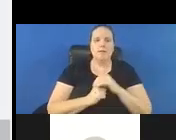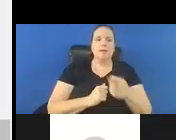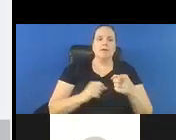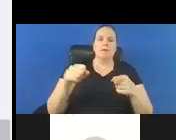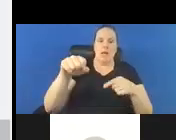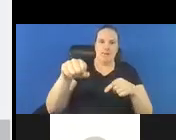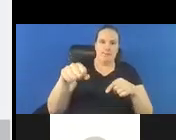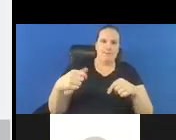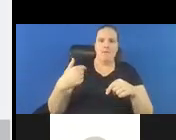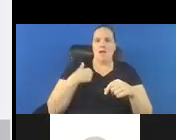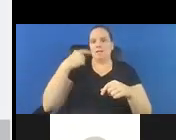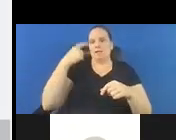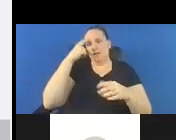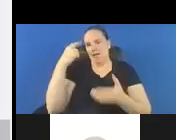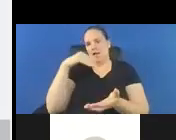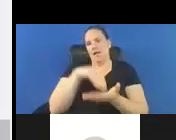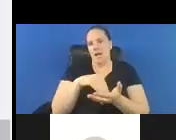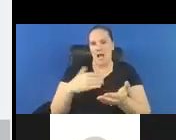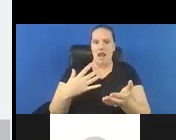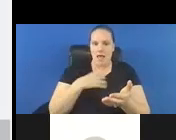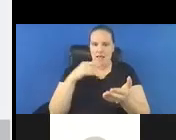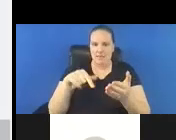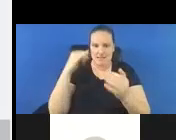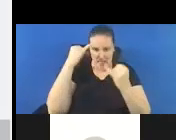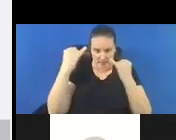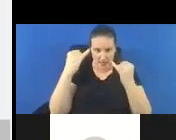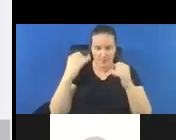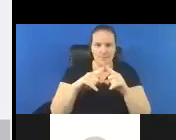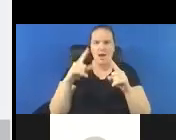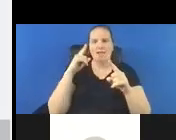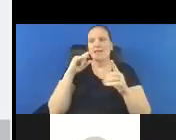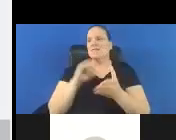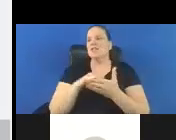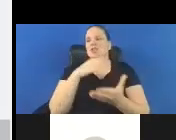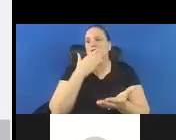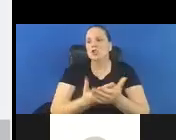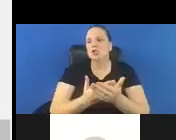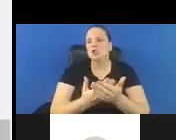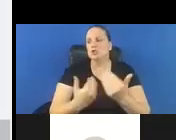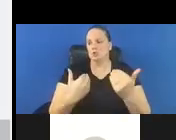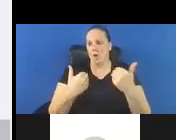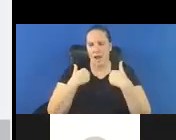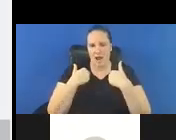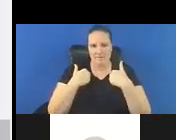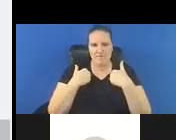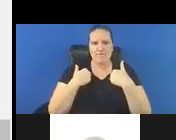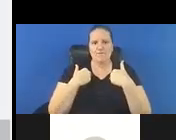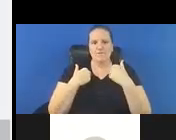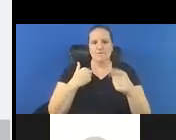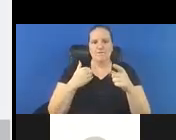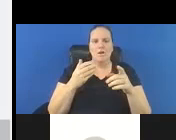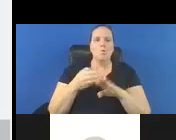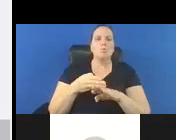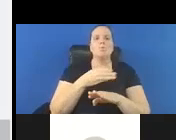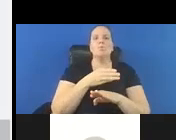Yeah, I think, again, I like the idea, but I think it would be good to have the